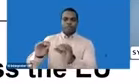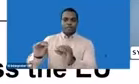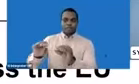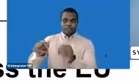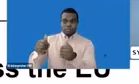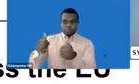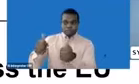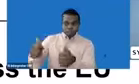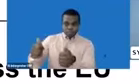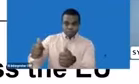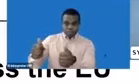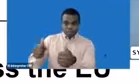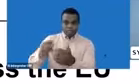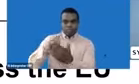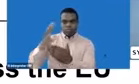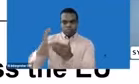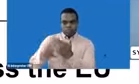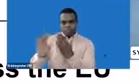so